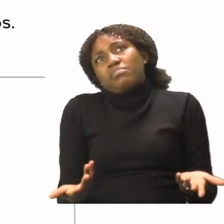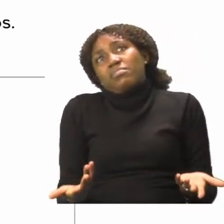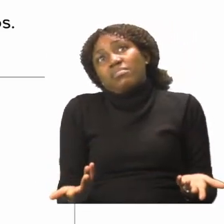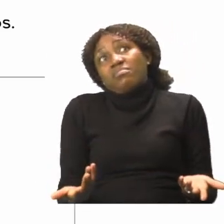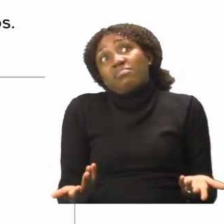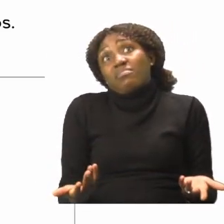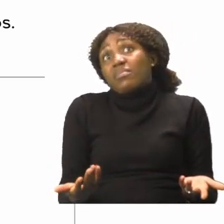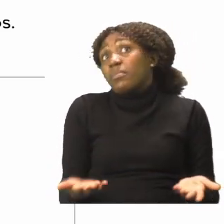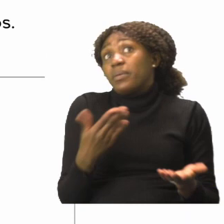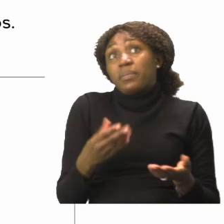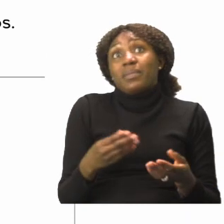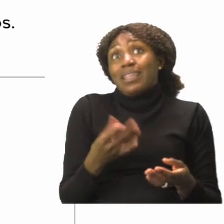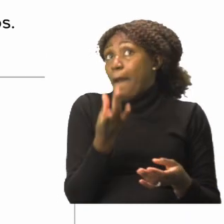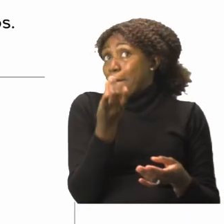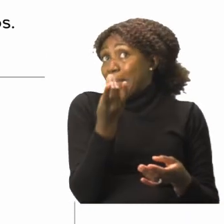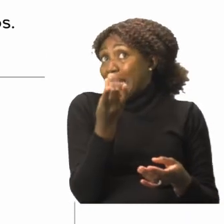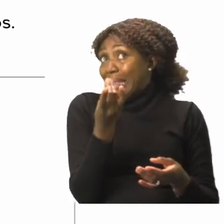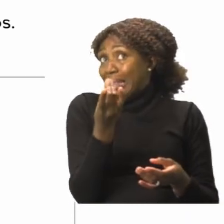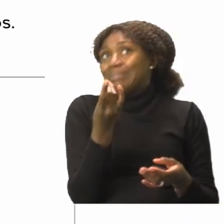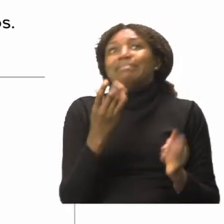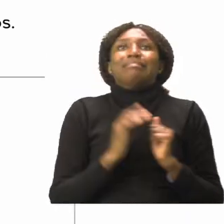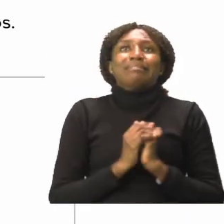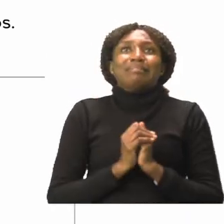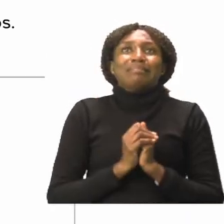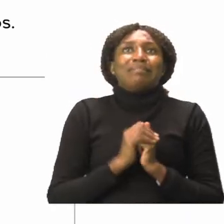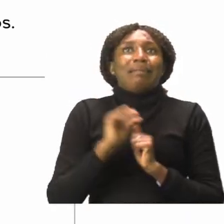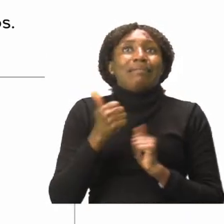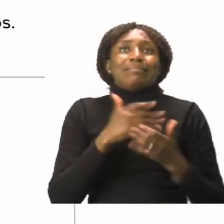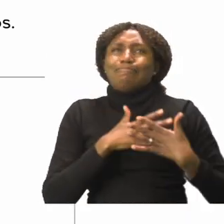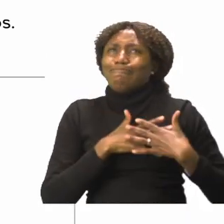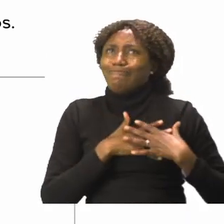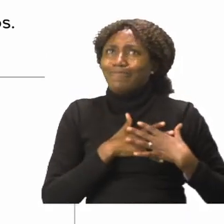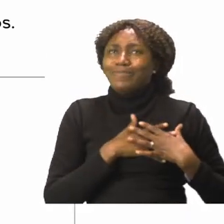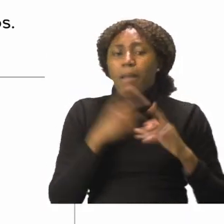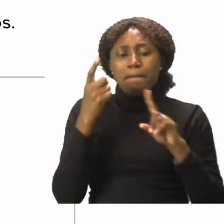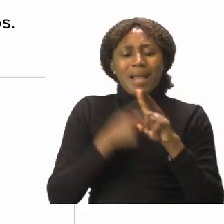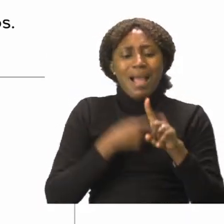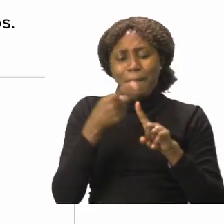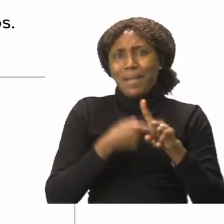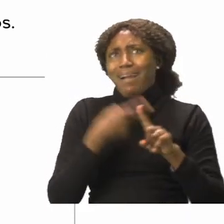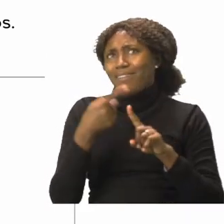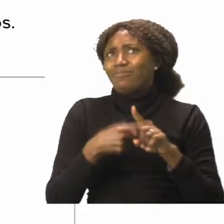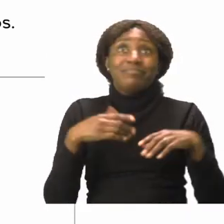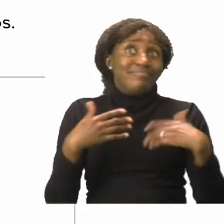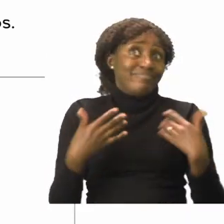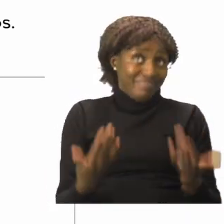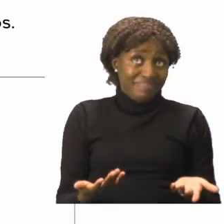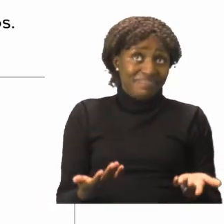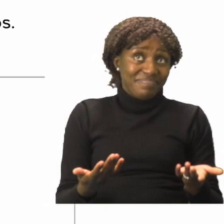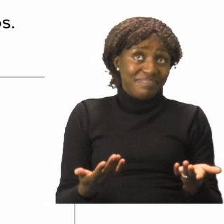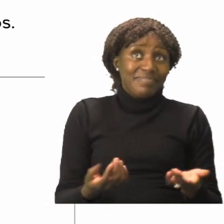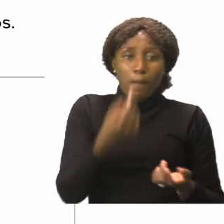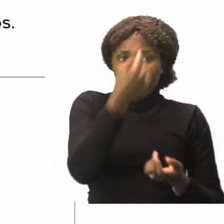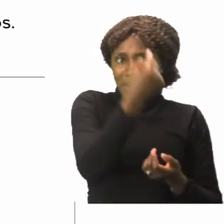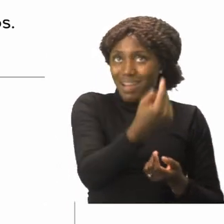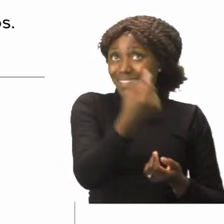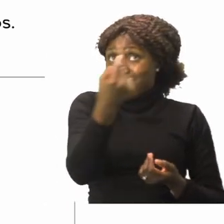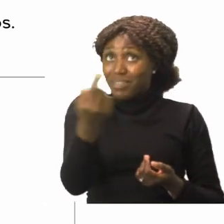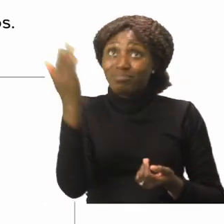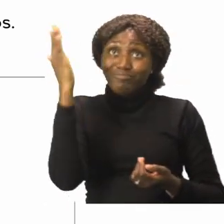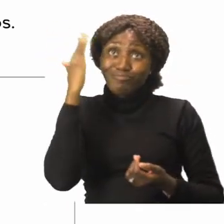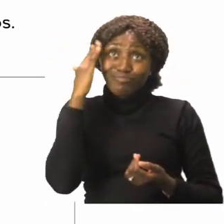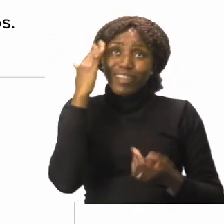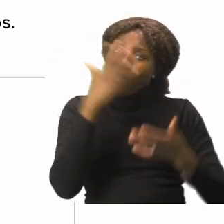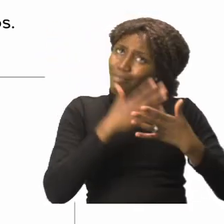like meat, and then others actually like carrots. So, go ahead and use that